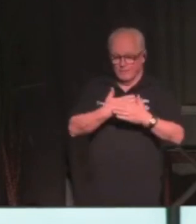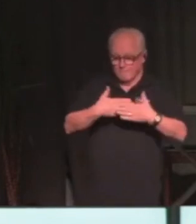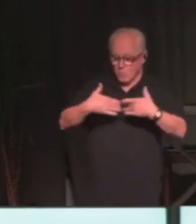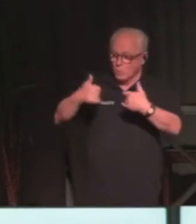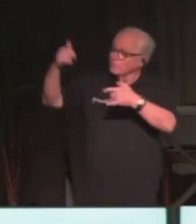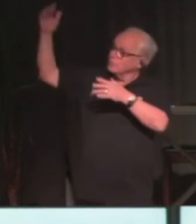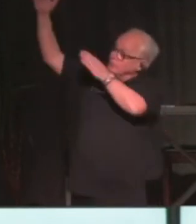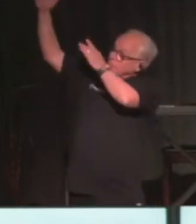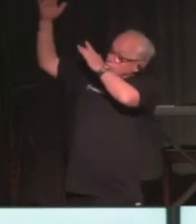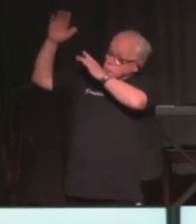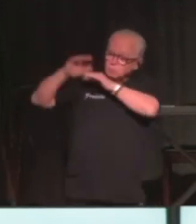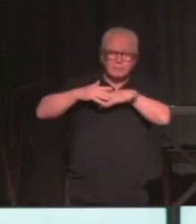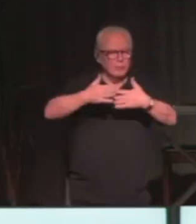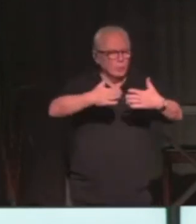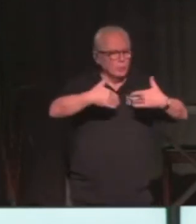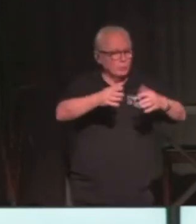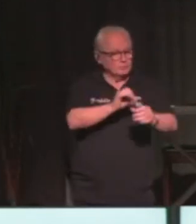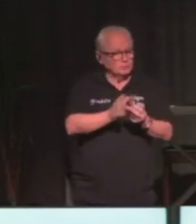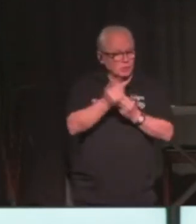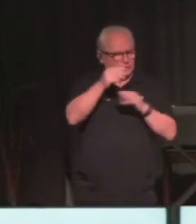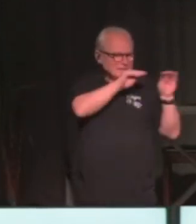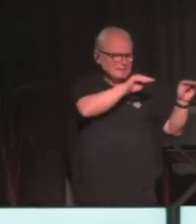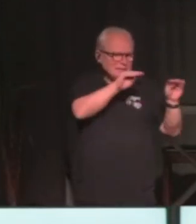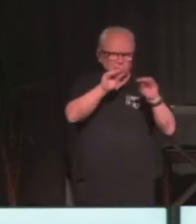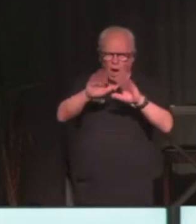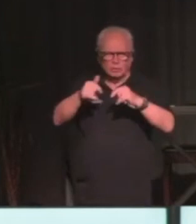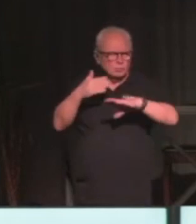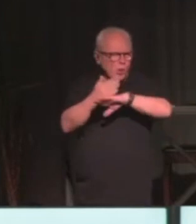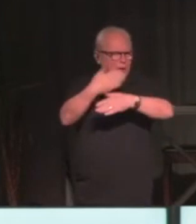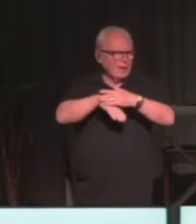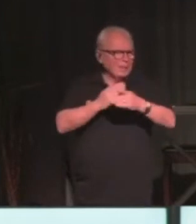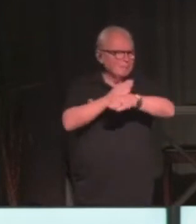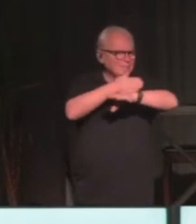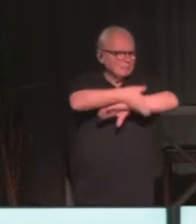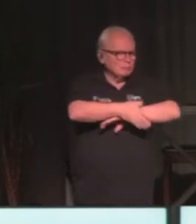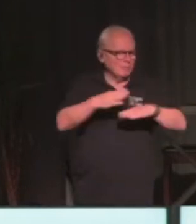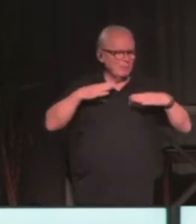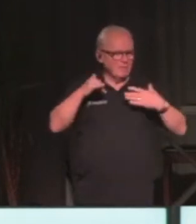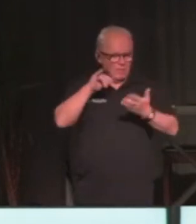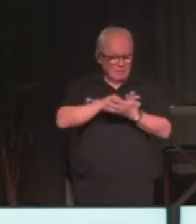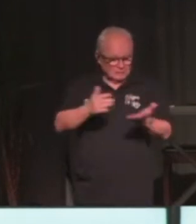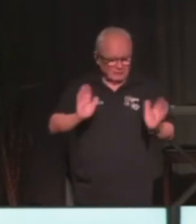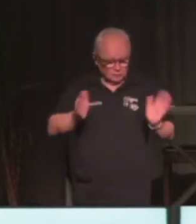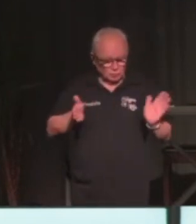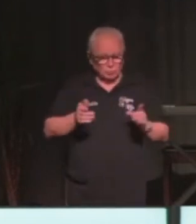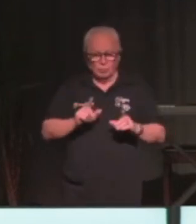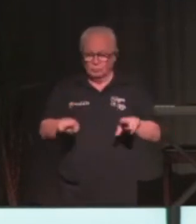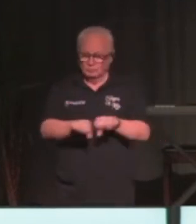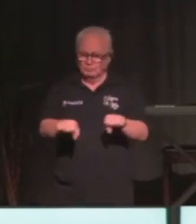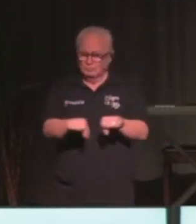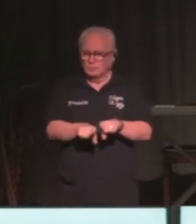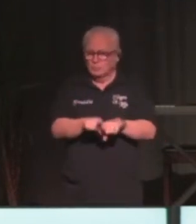God and to teach you the work of the ministry. And so we're preparing you for that. And of course, there's also your life group.